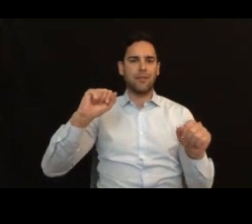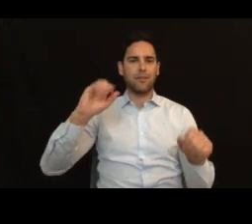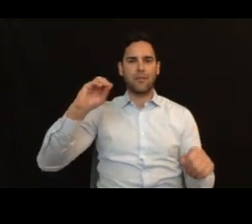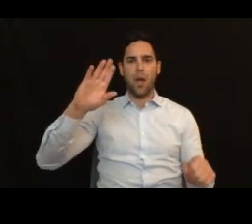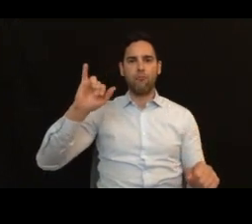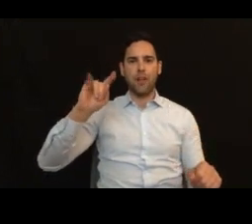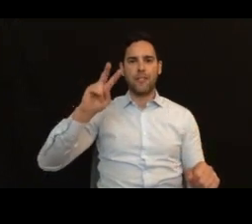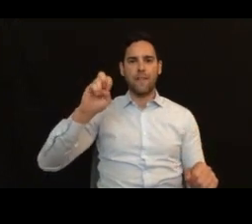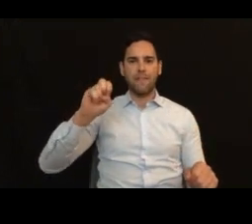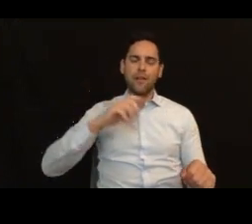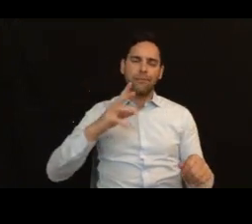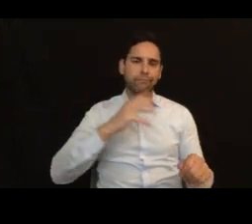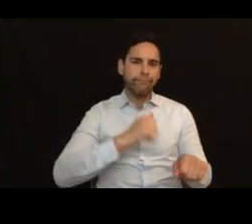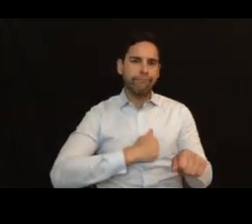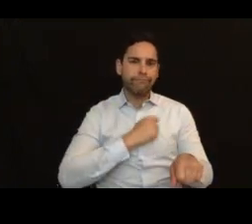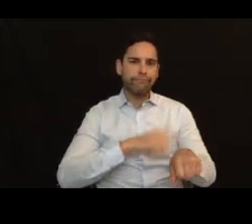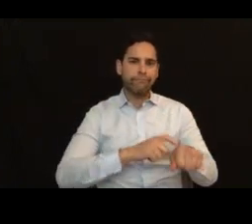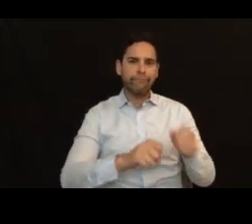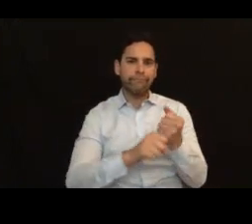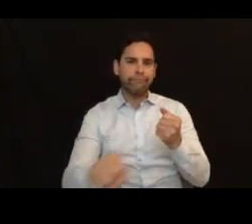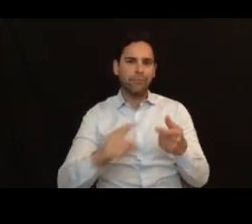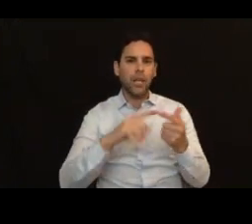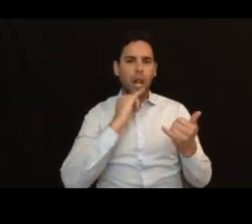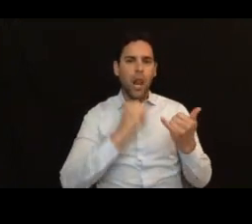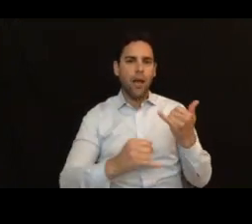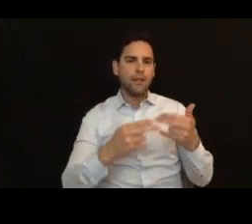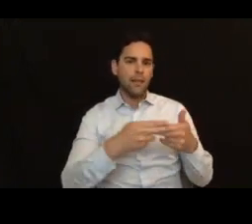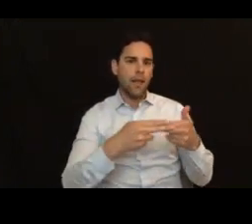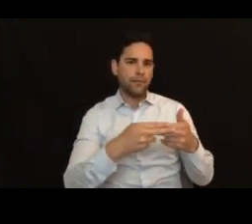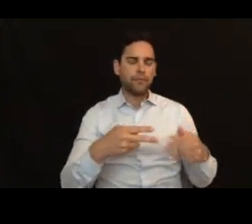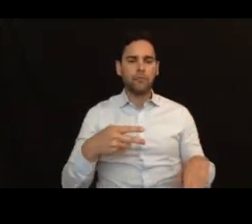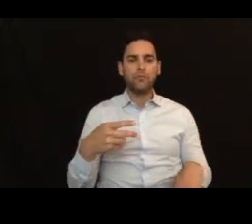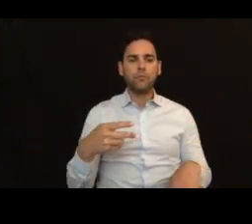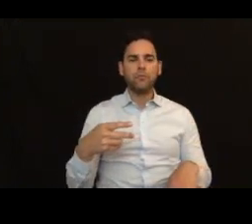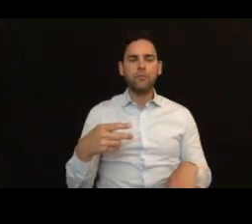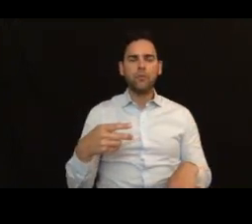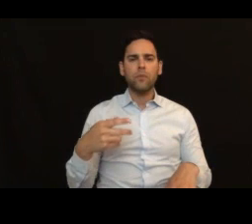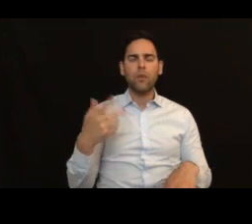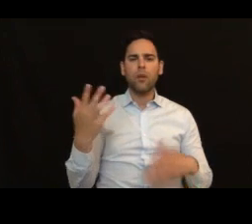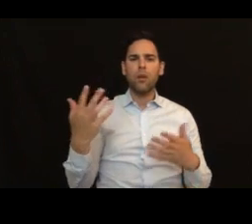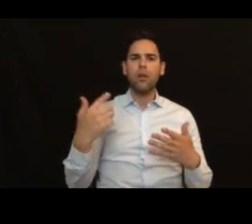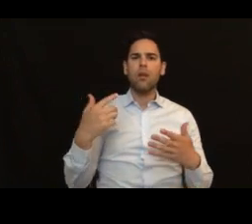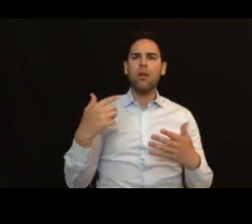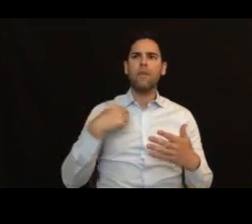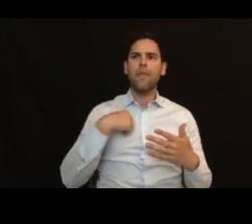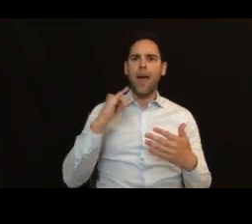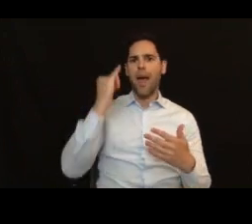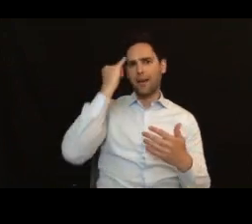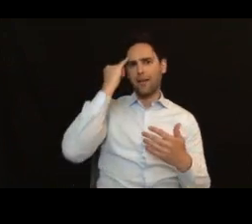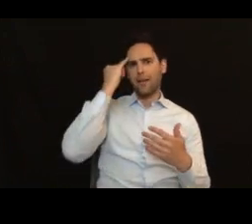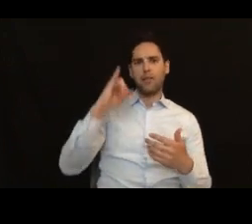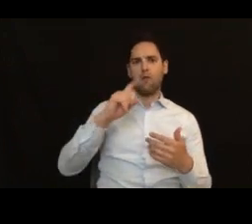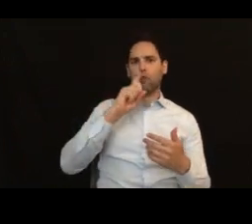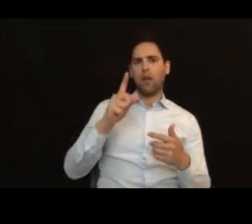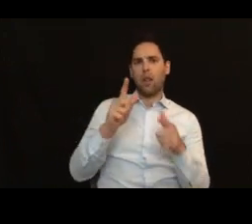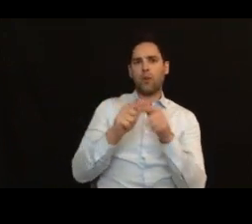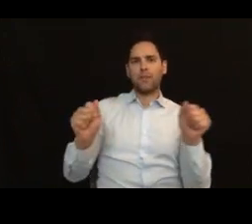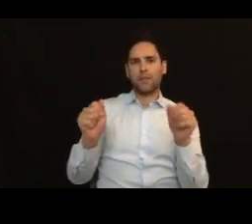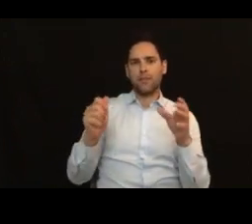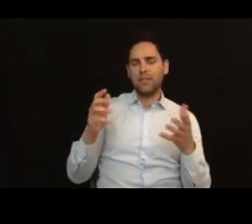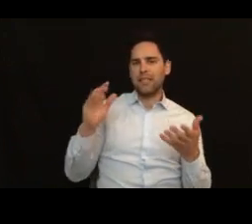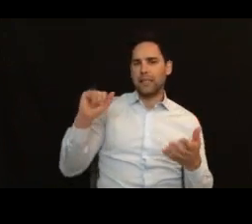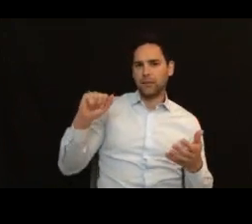slide. But there's this idea that real linguistics is objective, and we are going to be informed by the data that